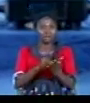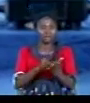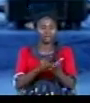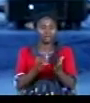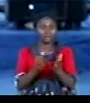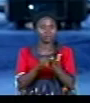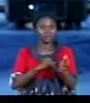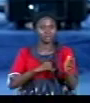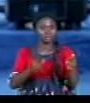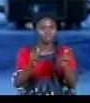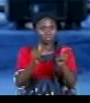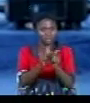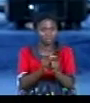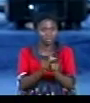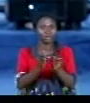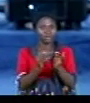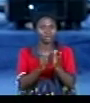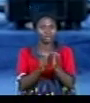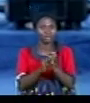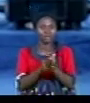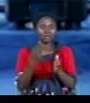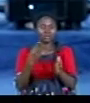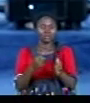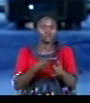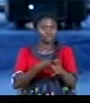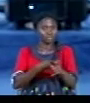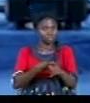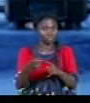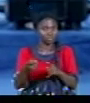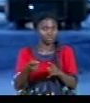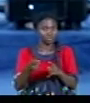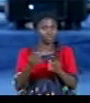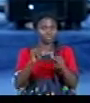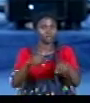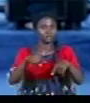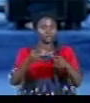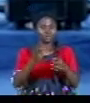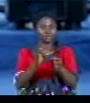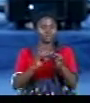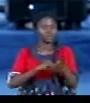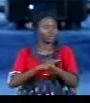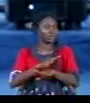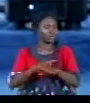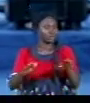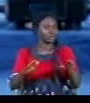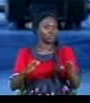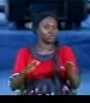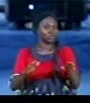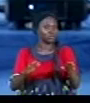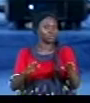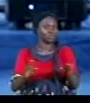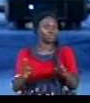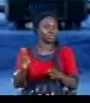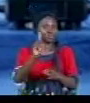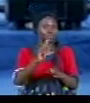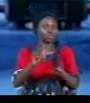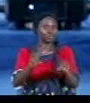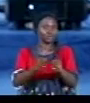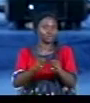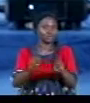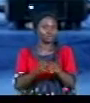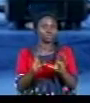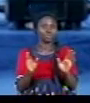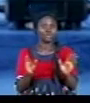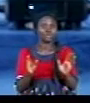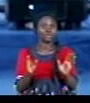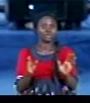the injury could go if I will not use shoe, if I will not put on shoe, if I will just expose the